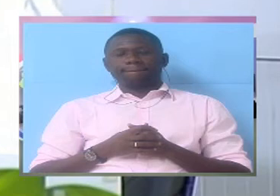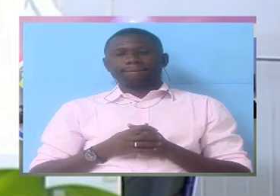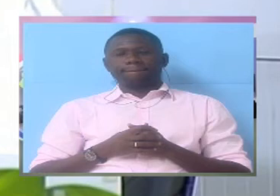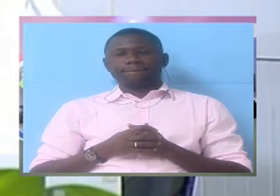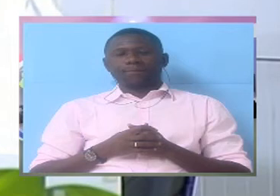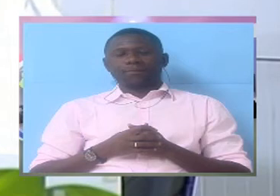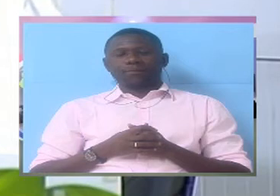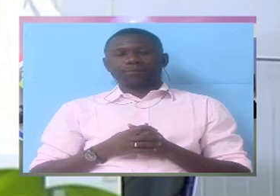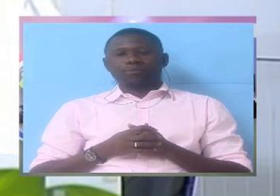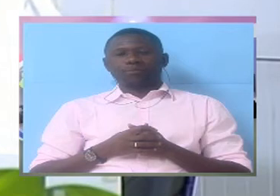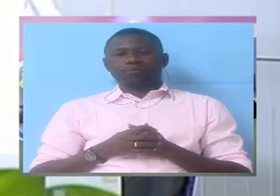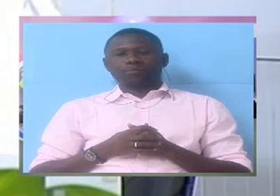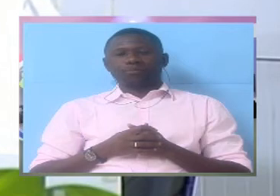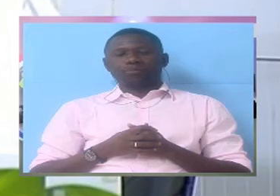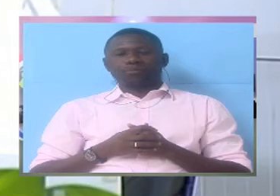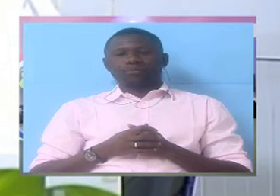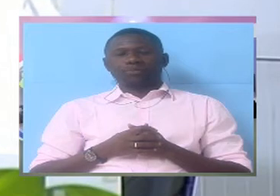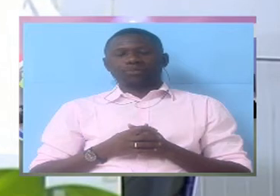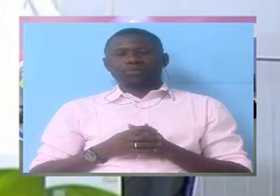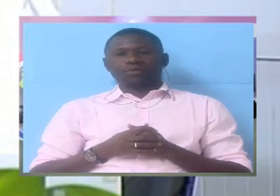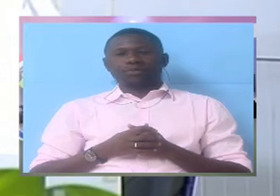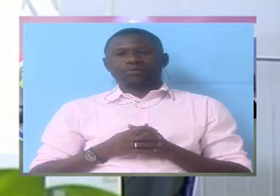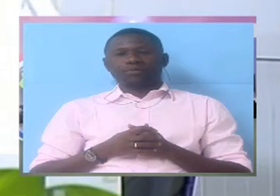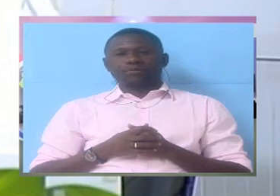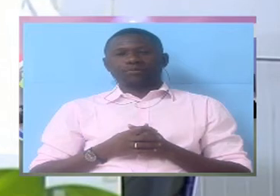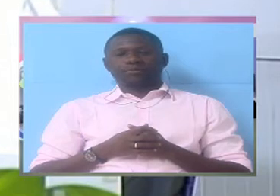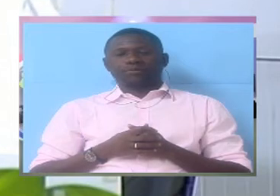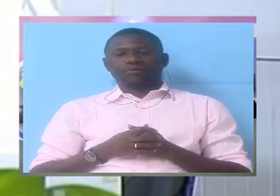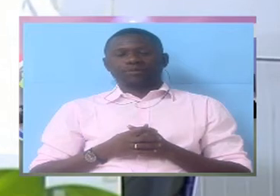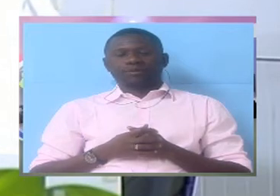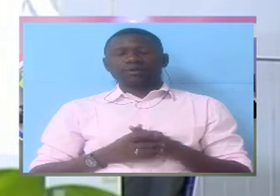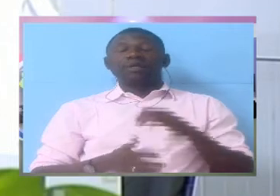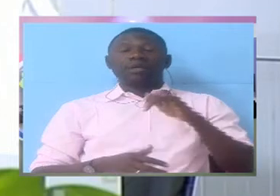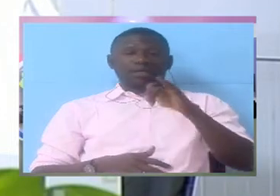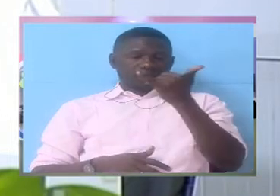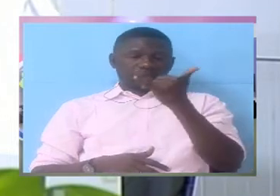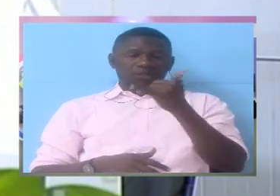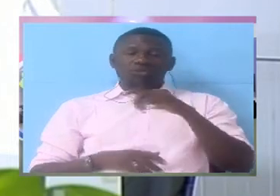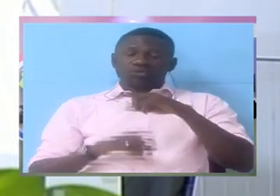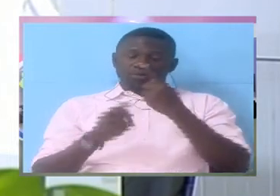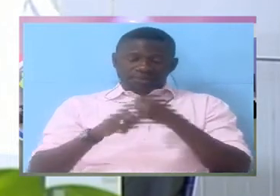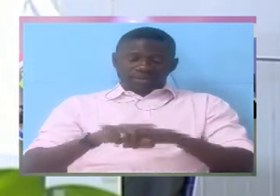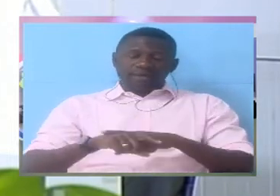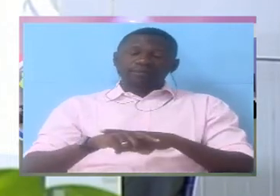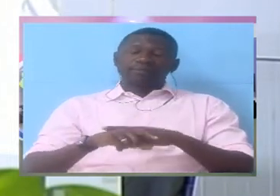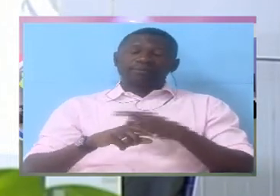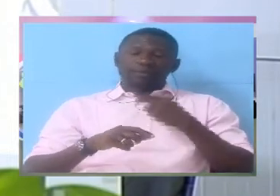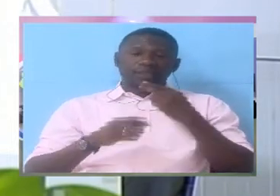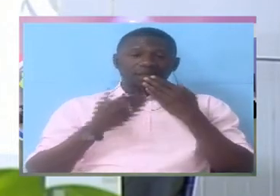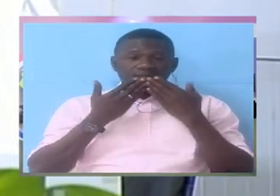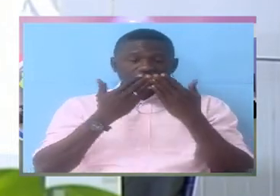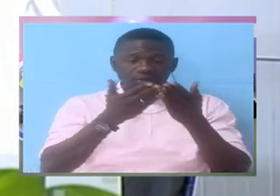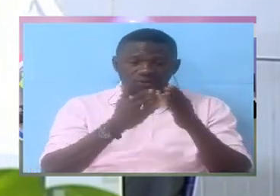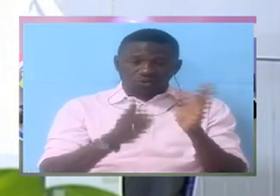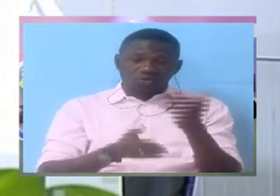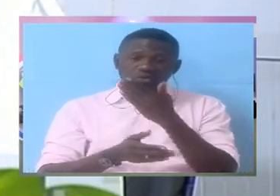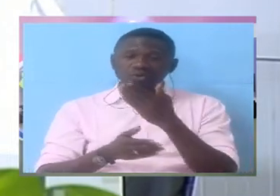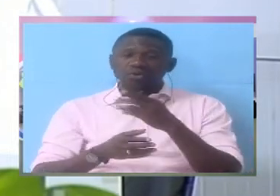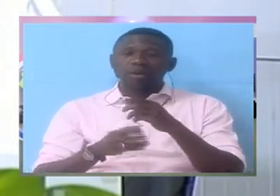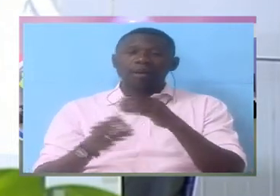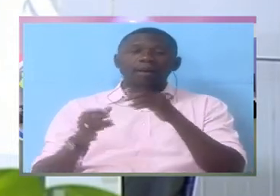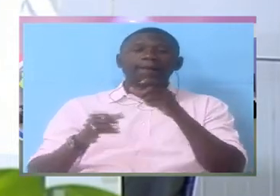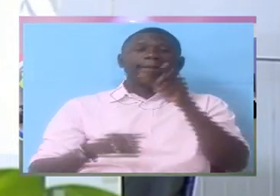Yeah, sometimes they go. Informations go directly to the analysis division. They submit it to the analysis division.